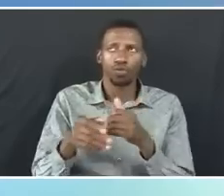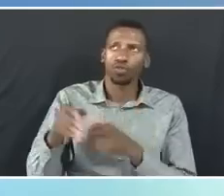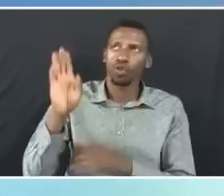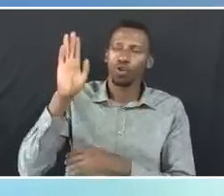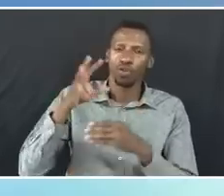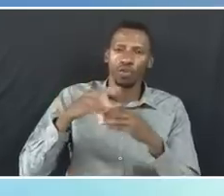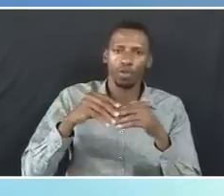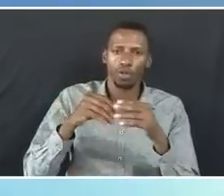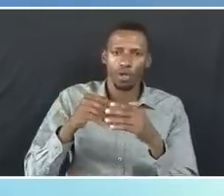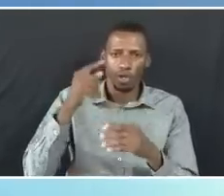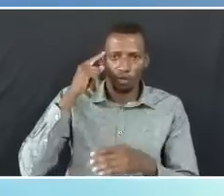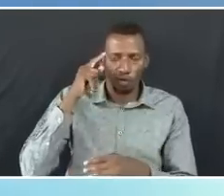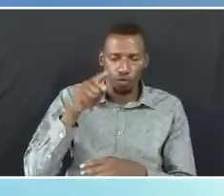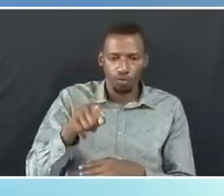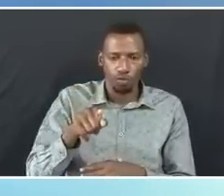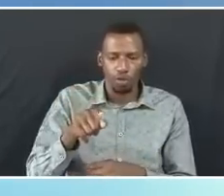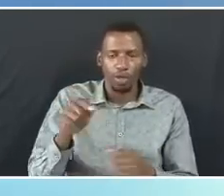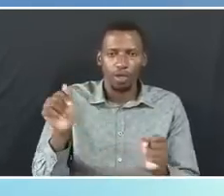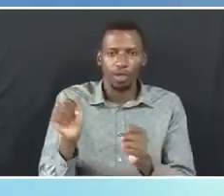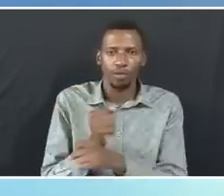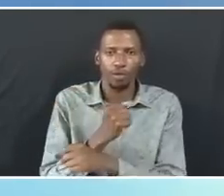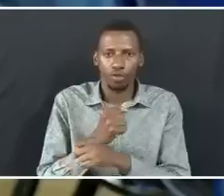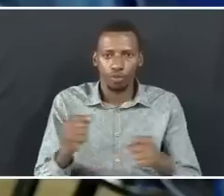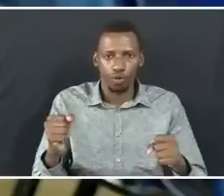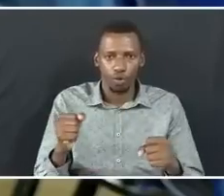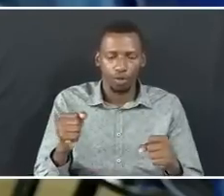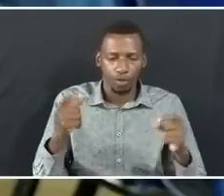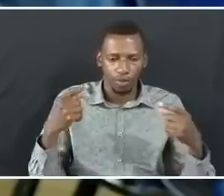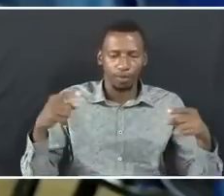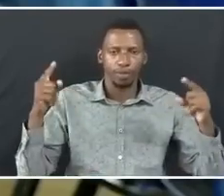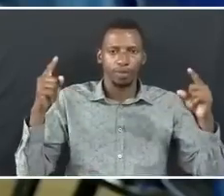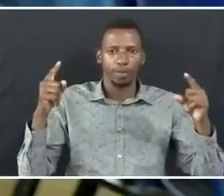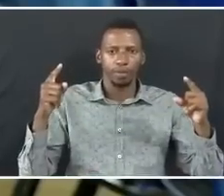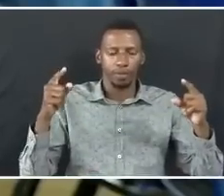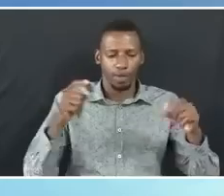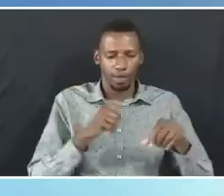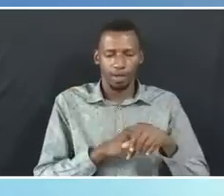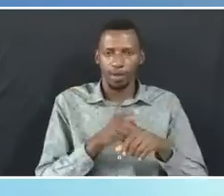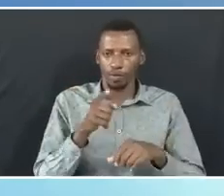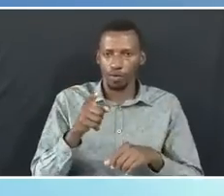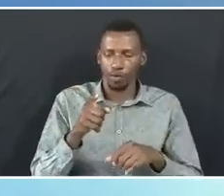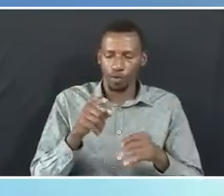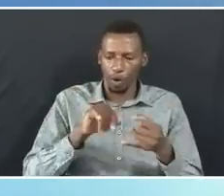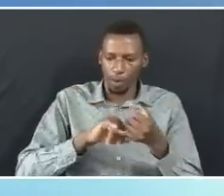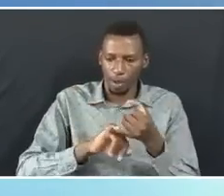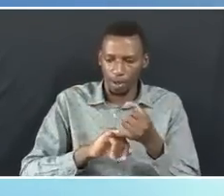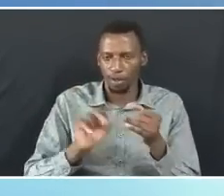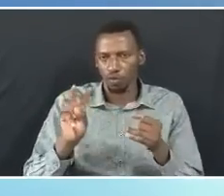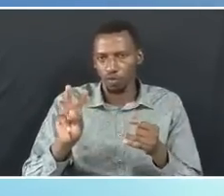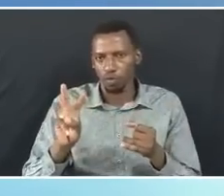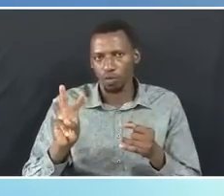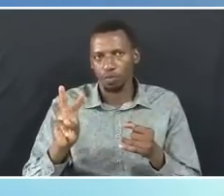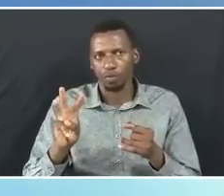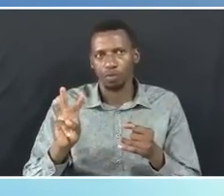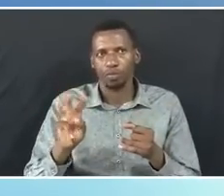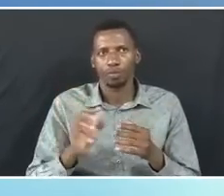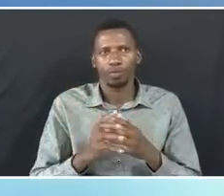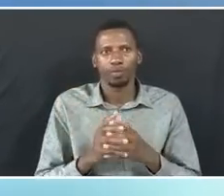fulfilled in this setup. Else, I will be sanctioning